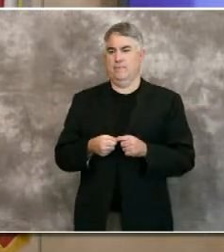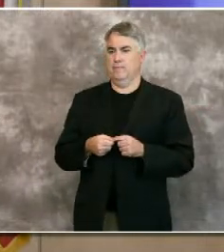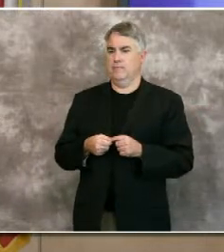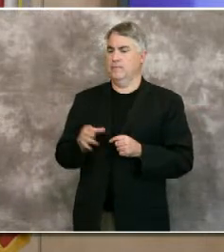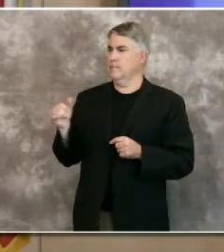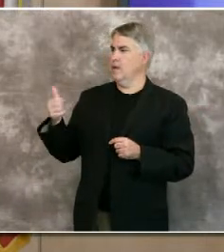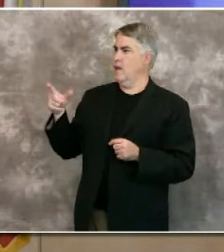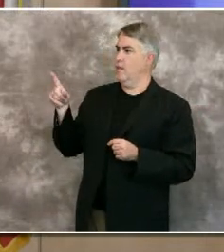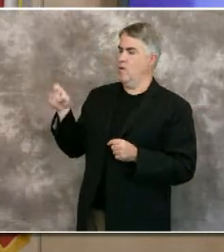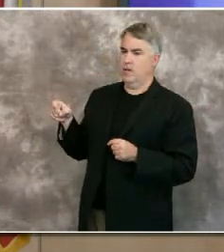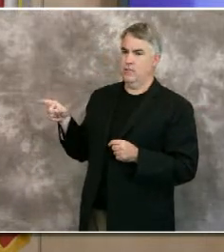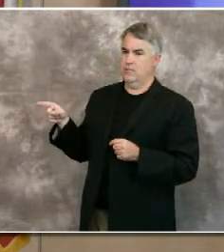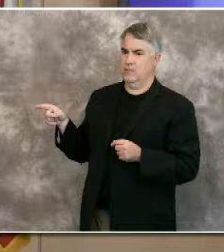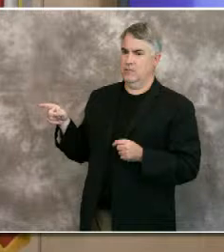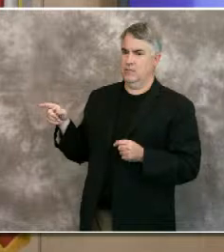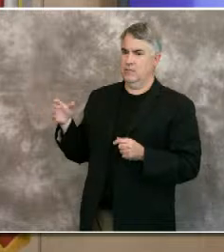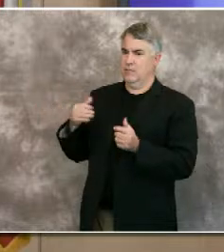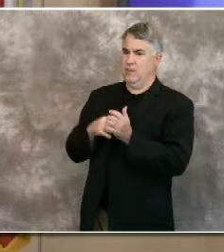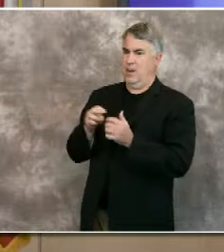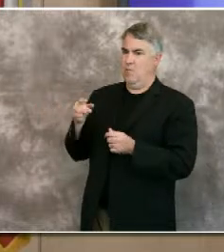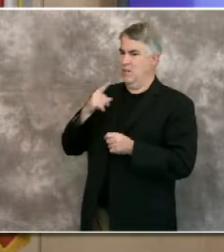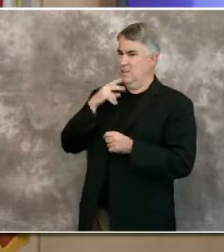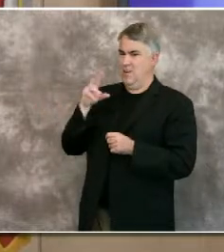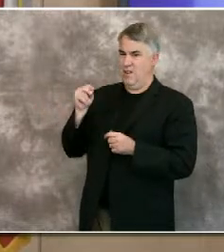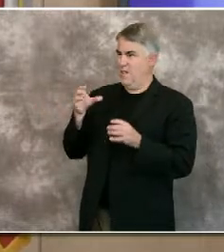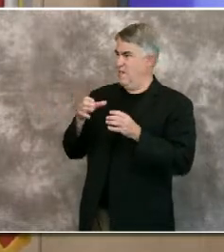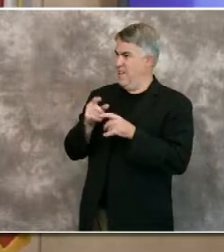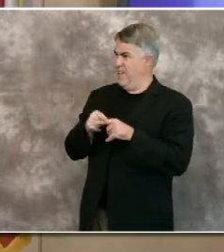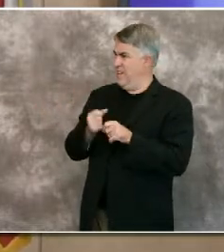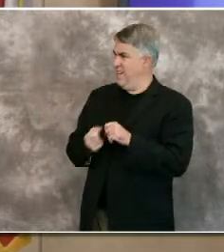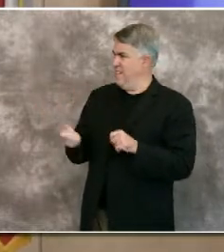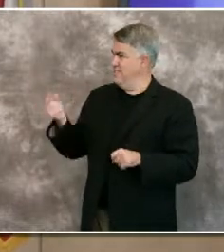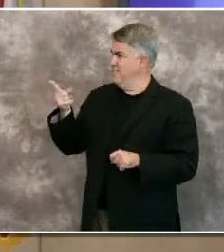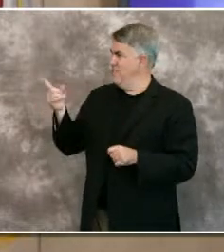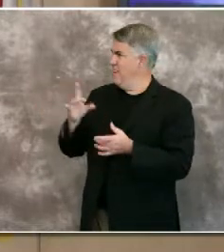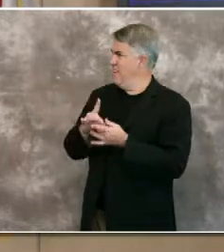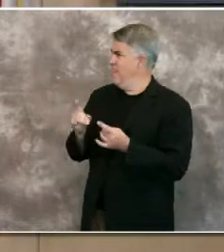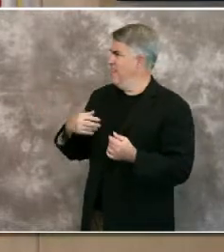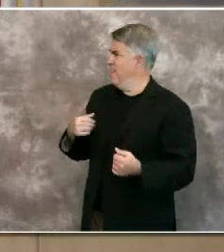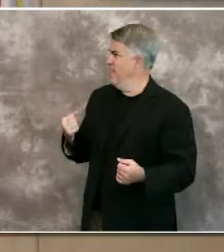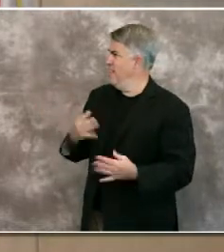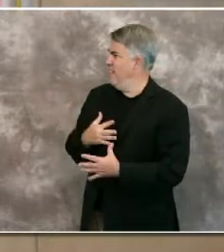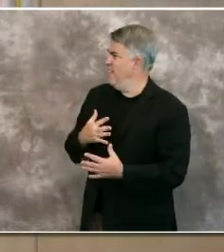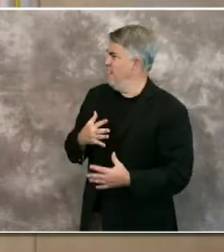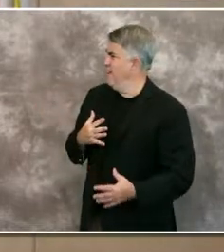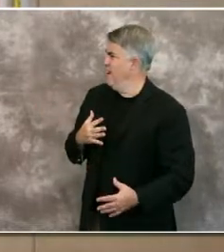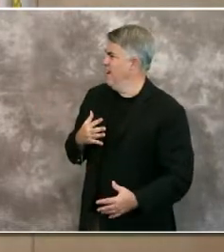next year. Can you explain this in a little more detail? Sure.